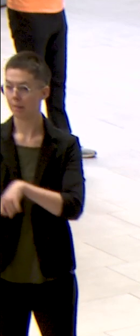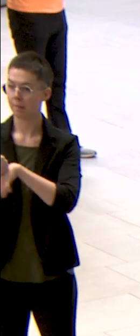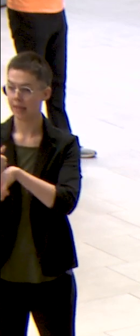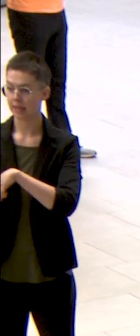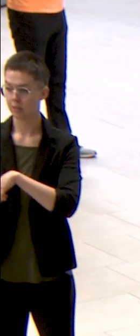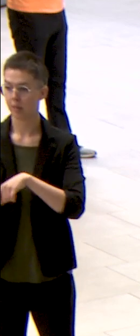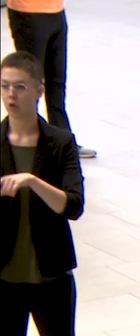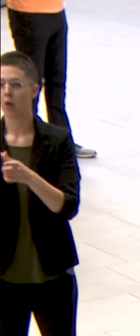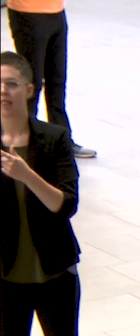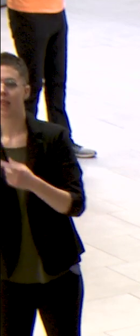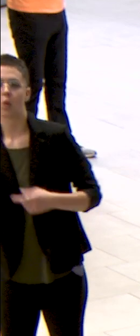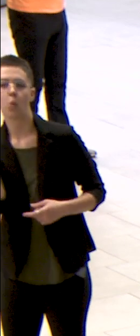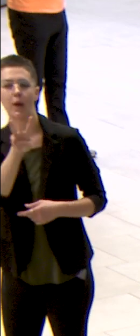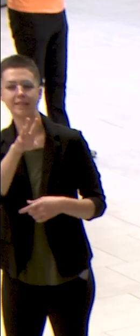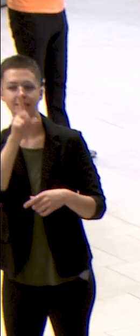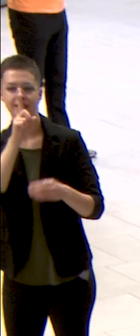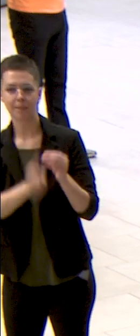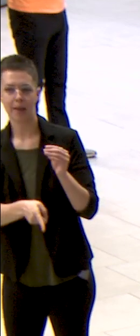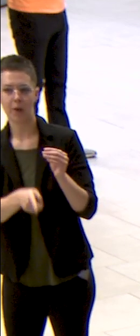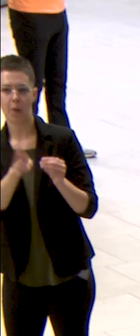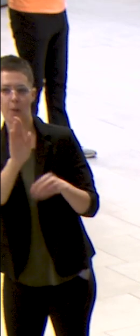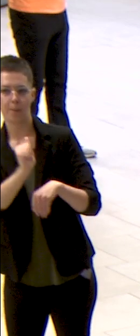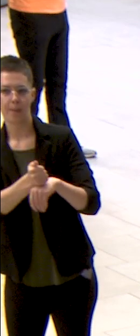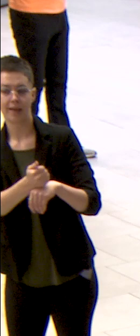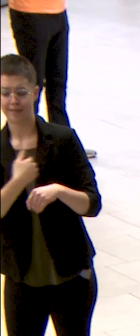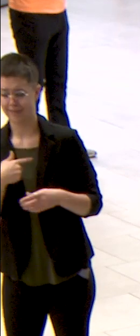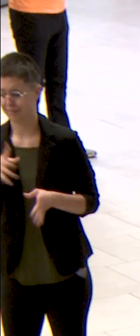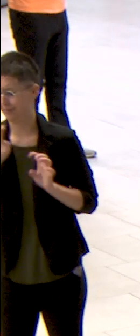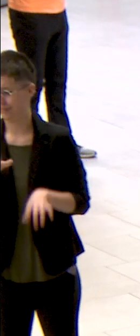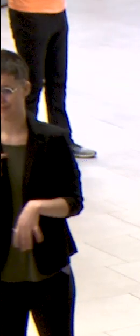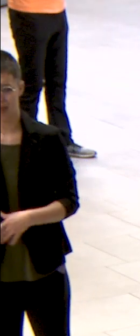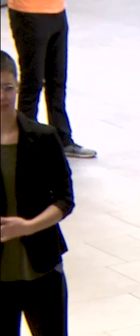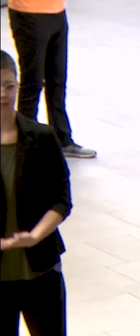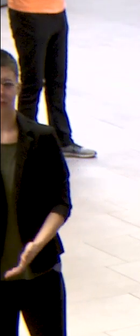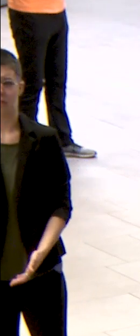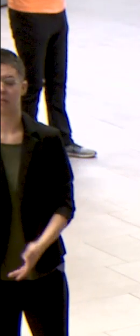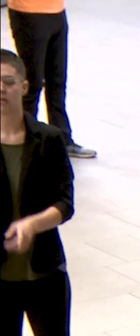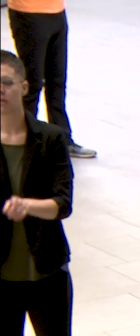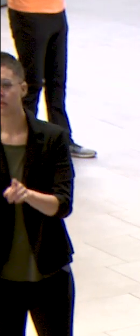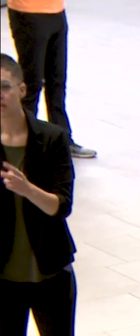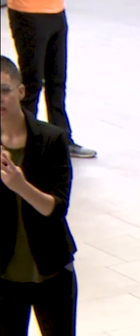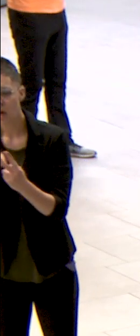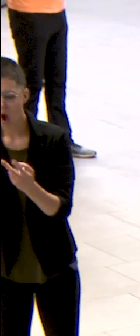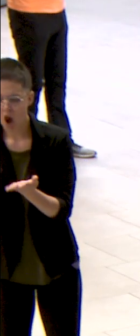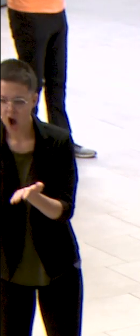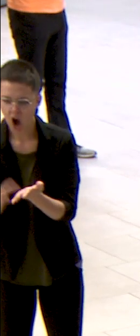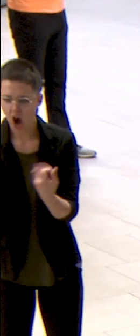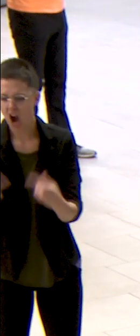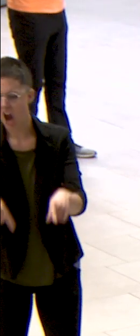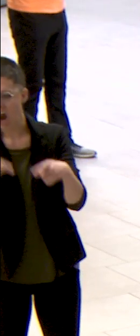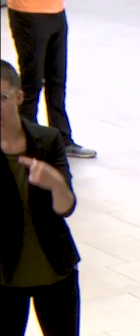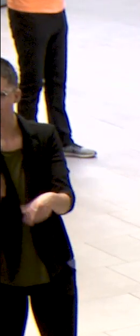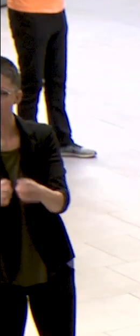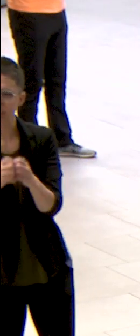Western tomato based. I had no idea. I figured it was just barbecue. These guys, they were arguing and fighting